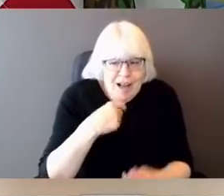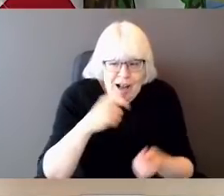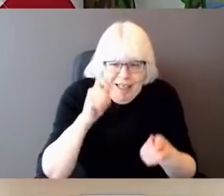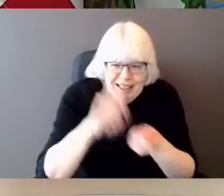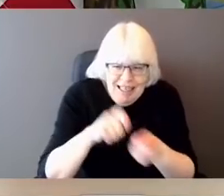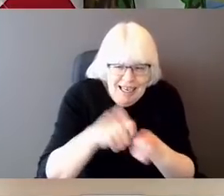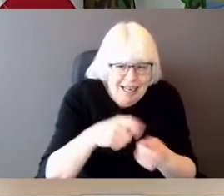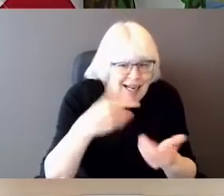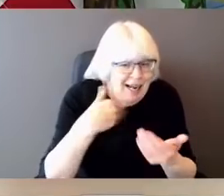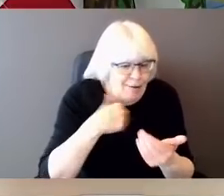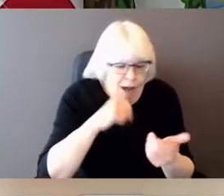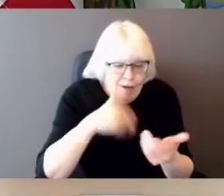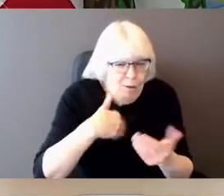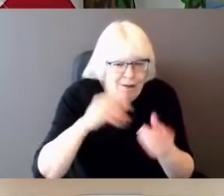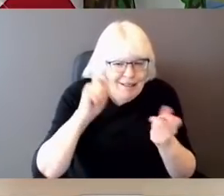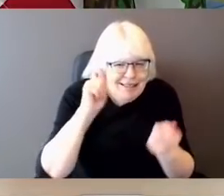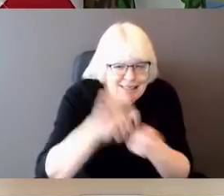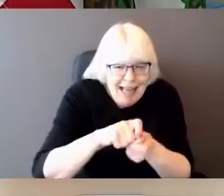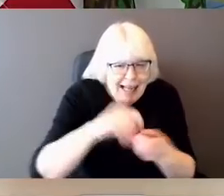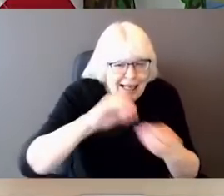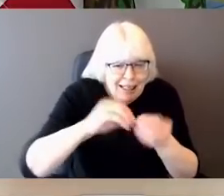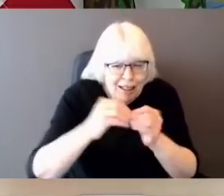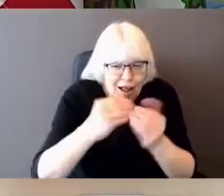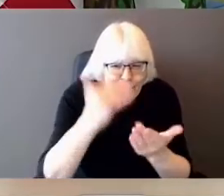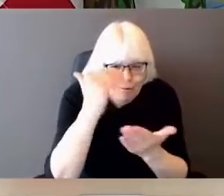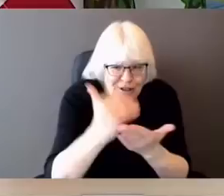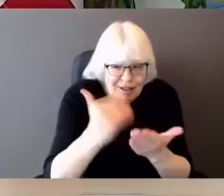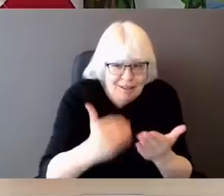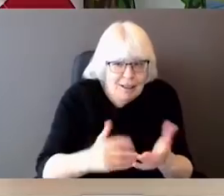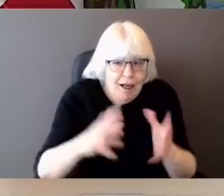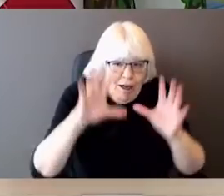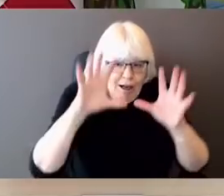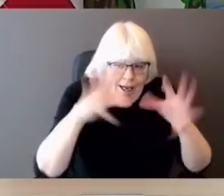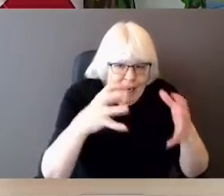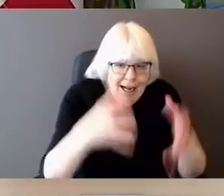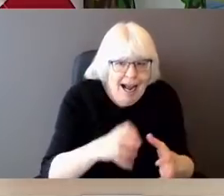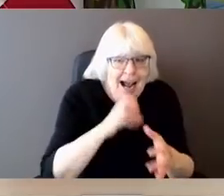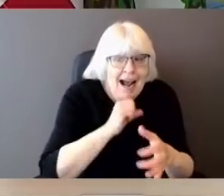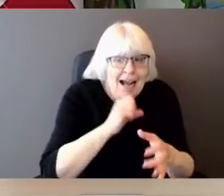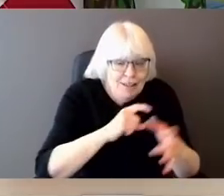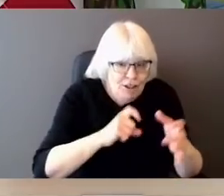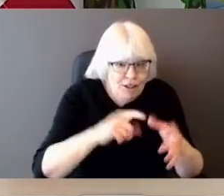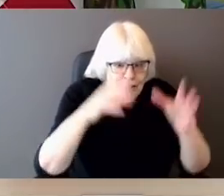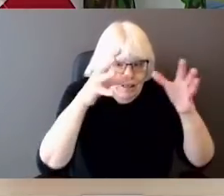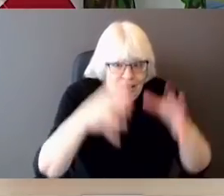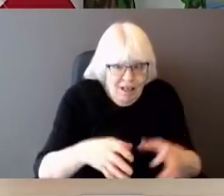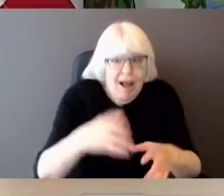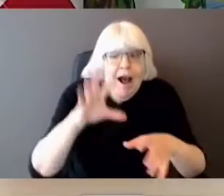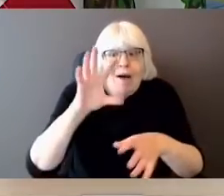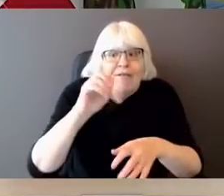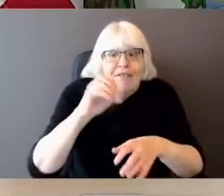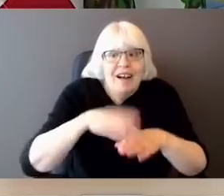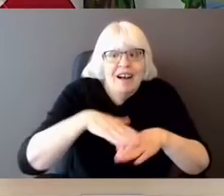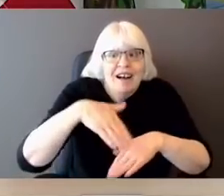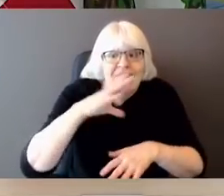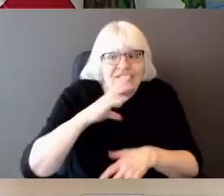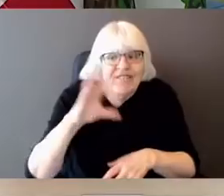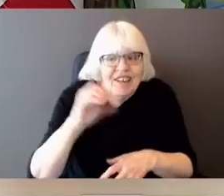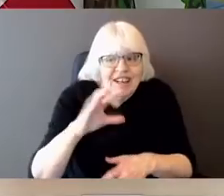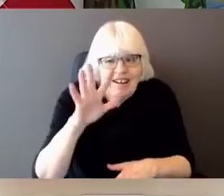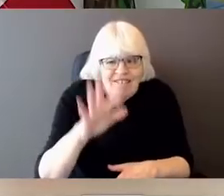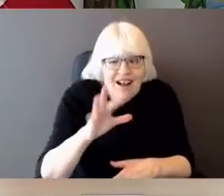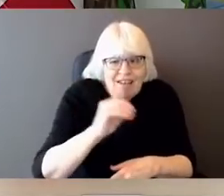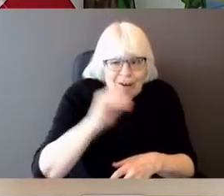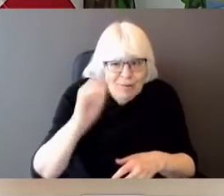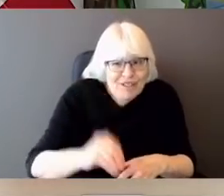50% in every age category above 50. So, and that percentage is very high in some of those age categories.